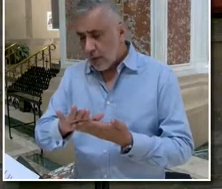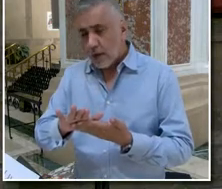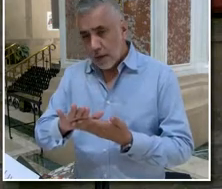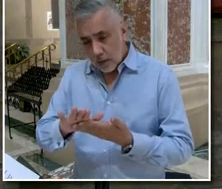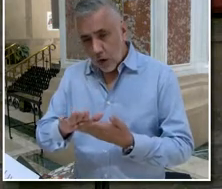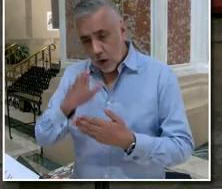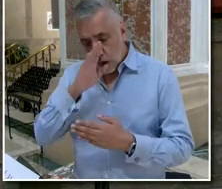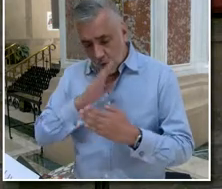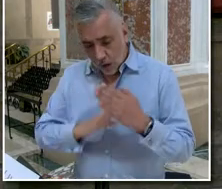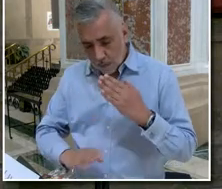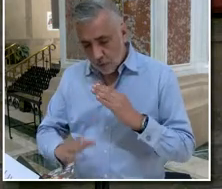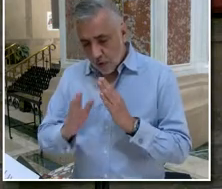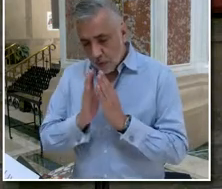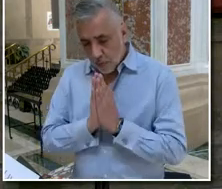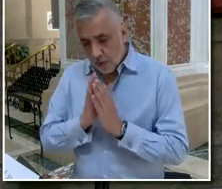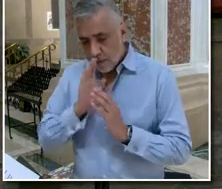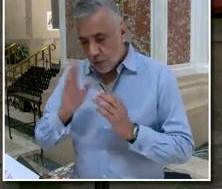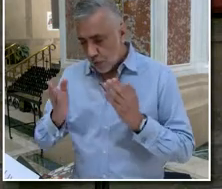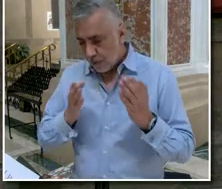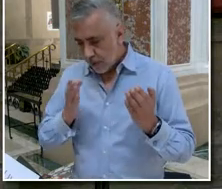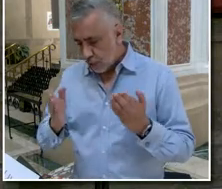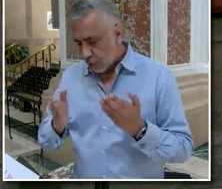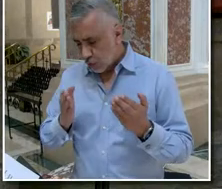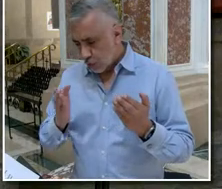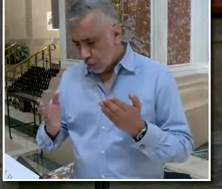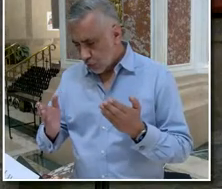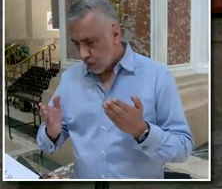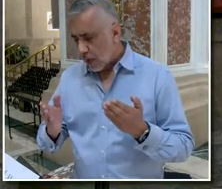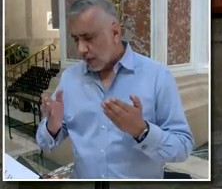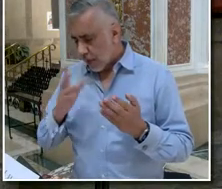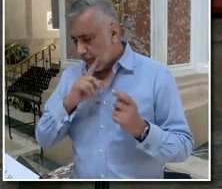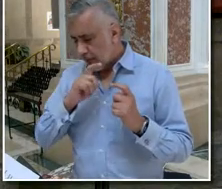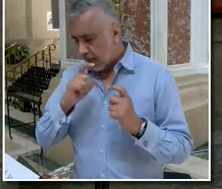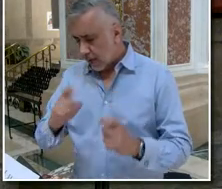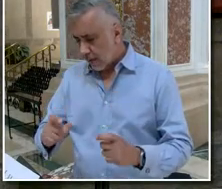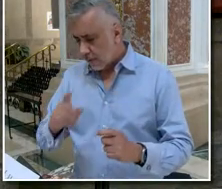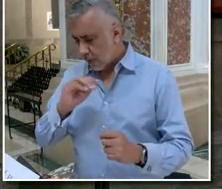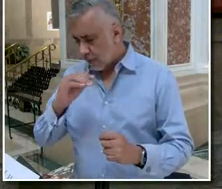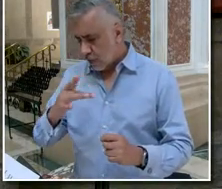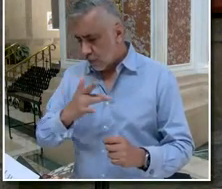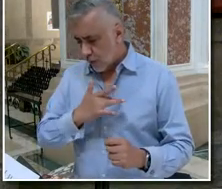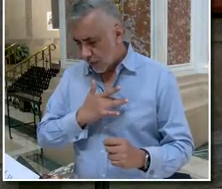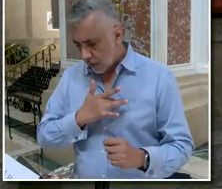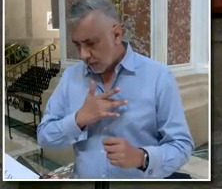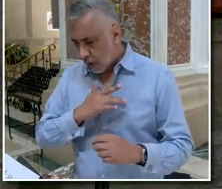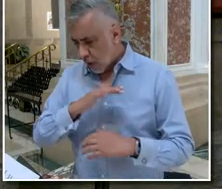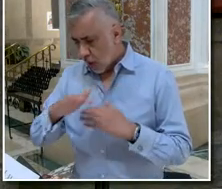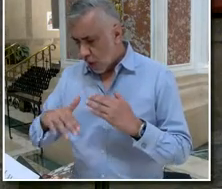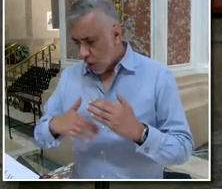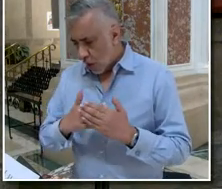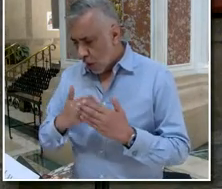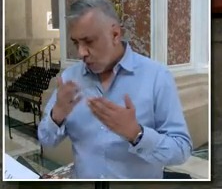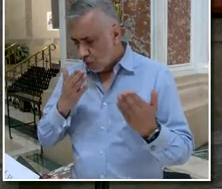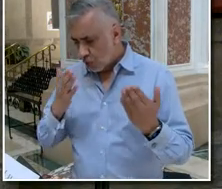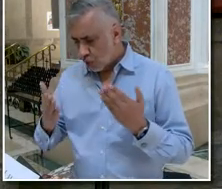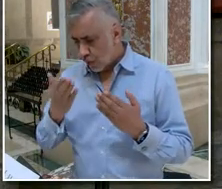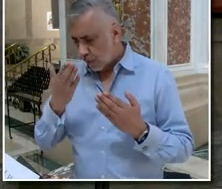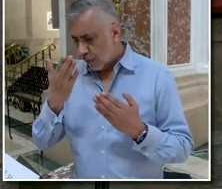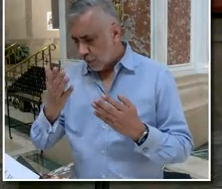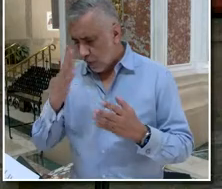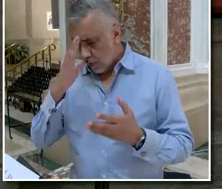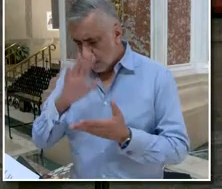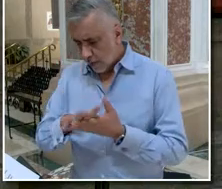our humble prayer for your ministers, that by the gift of your grace, all may serve you